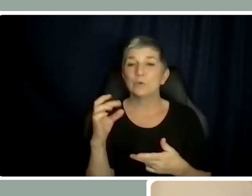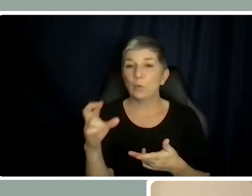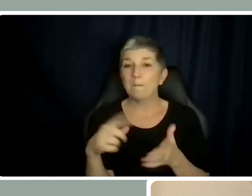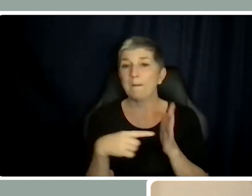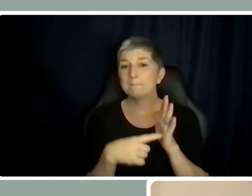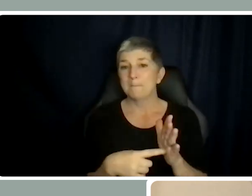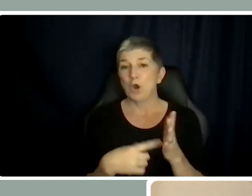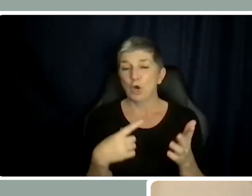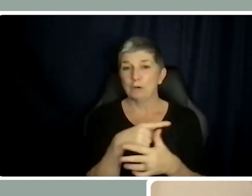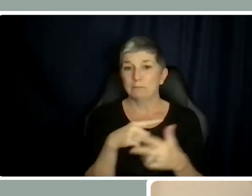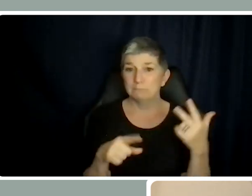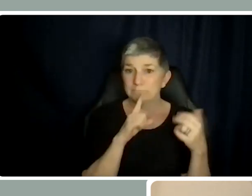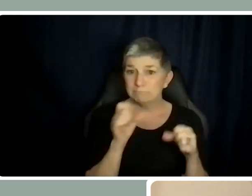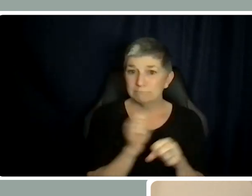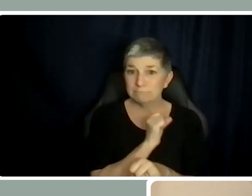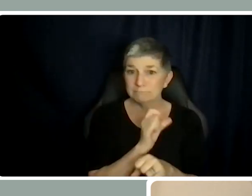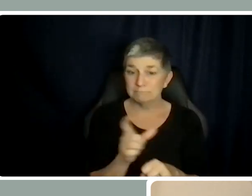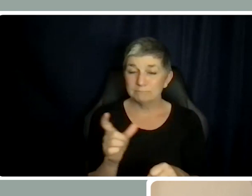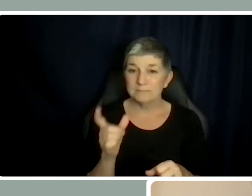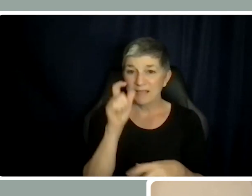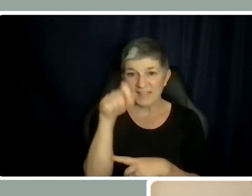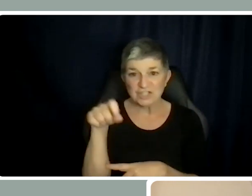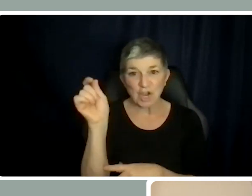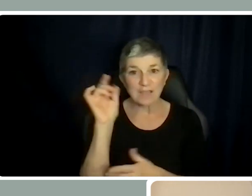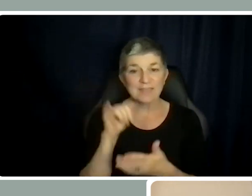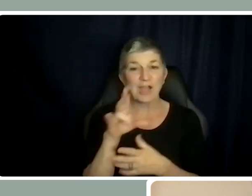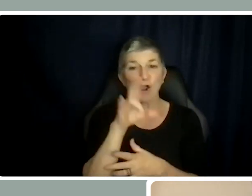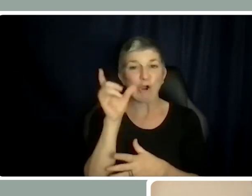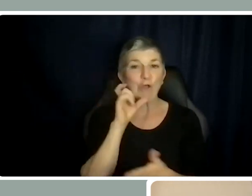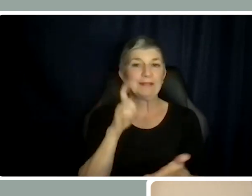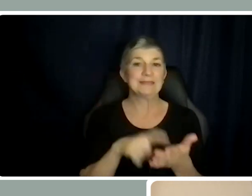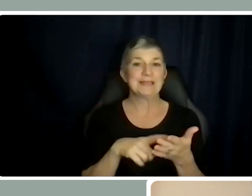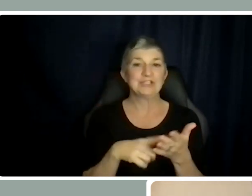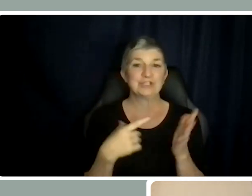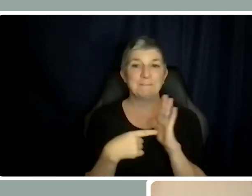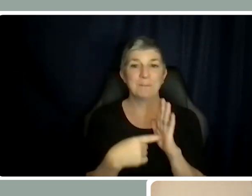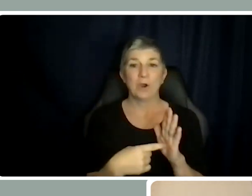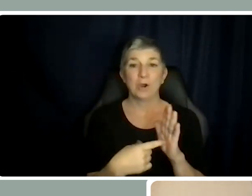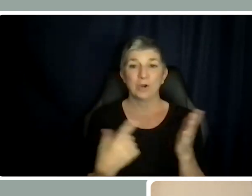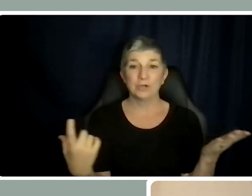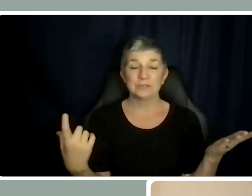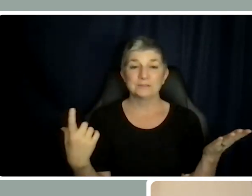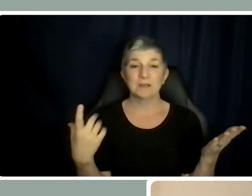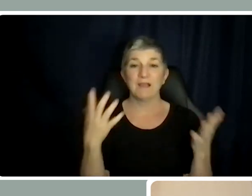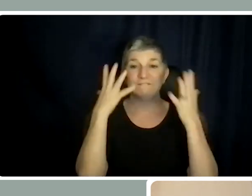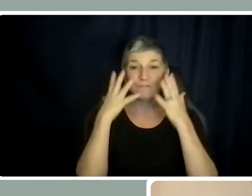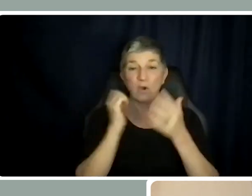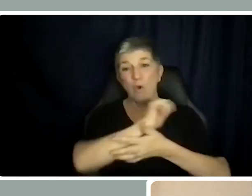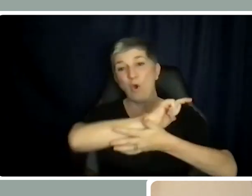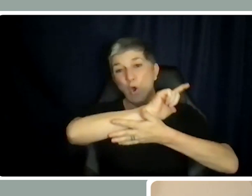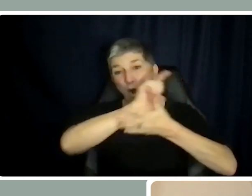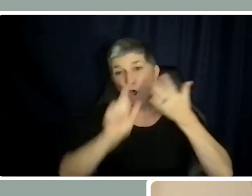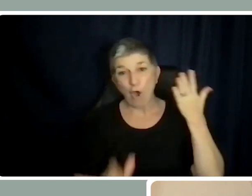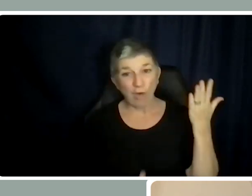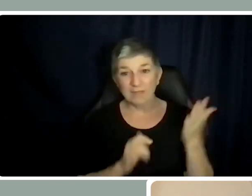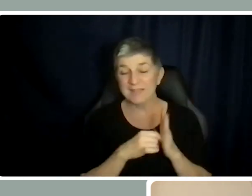to understand if they fit that bill and check that box as early detection markers. And unfortunately, what all of those data have shown